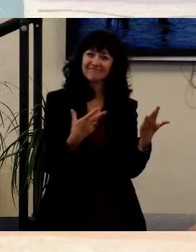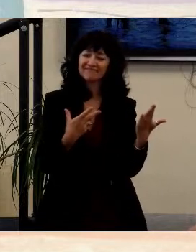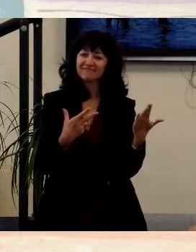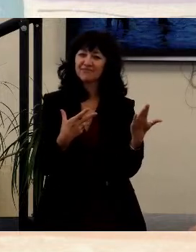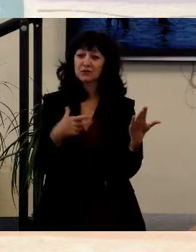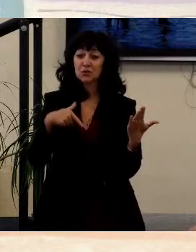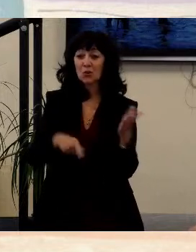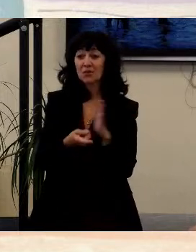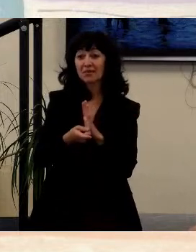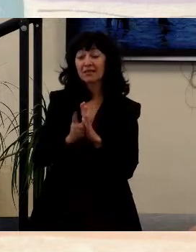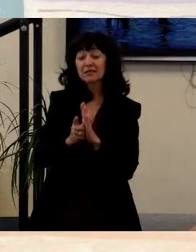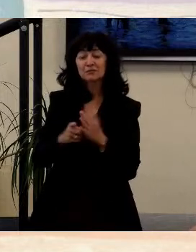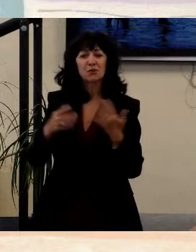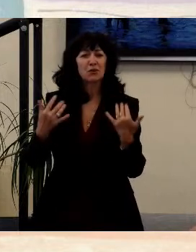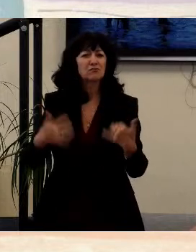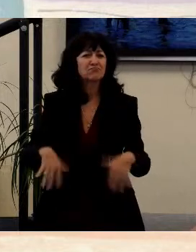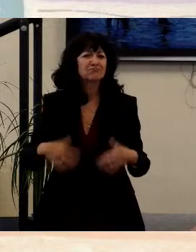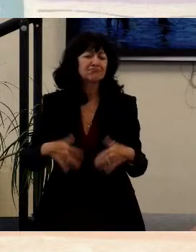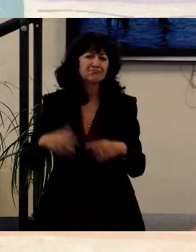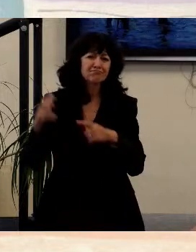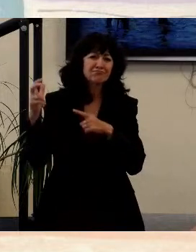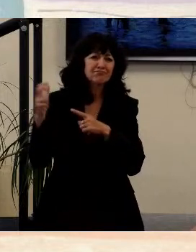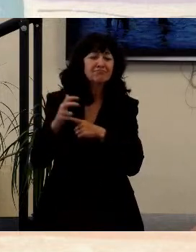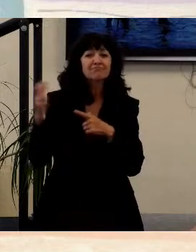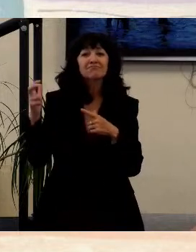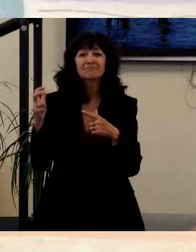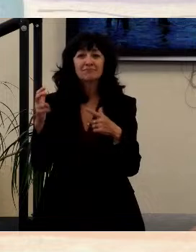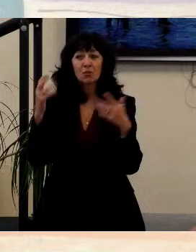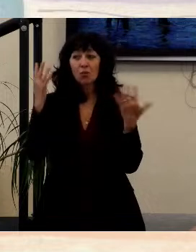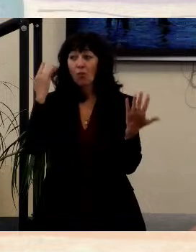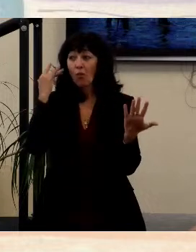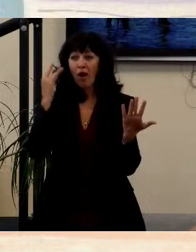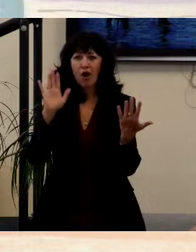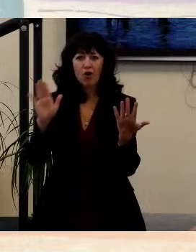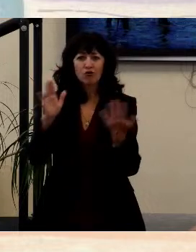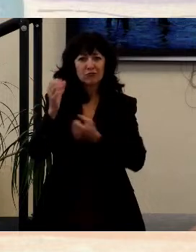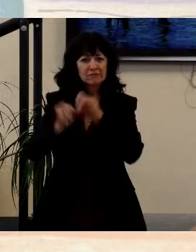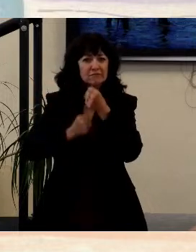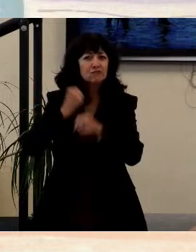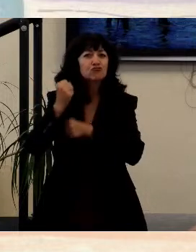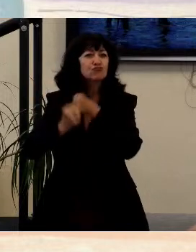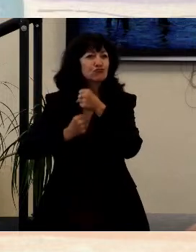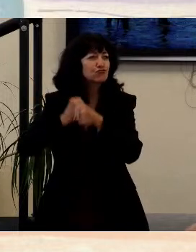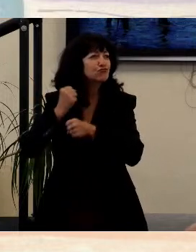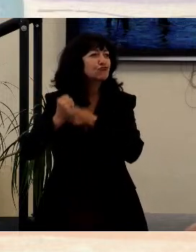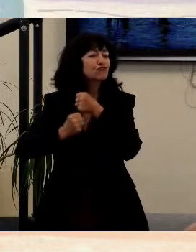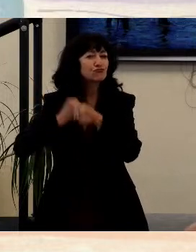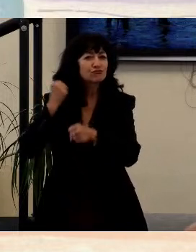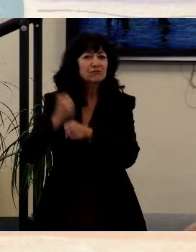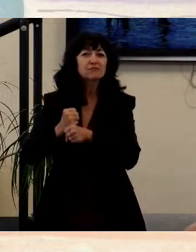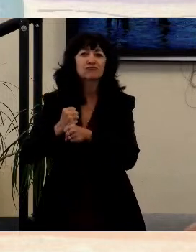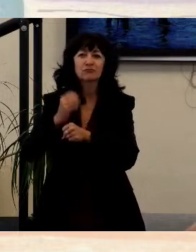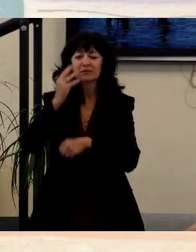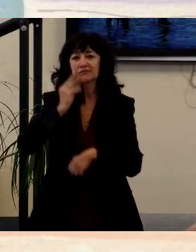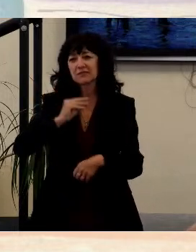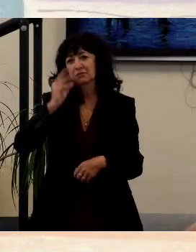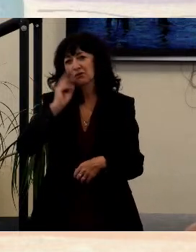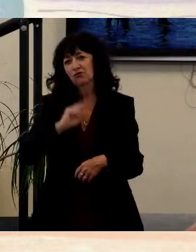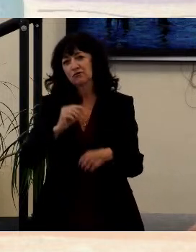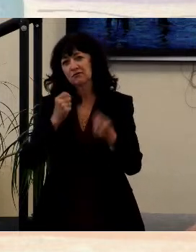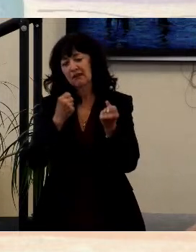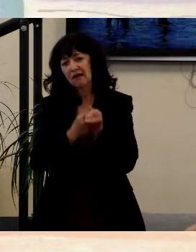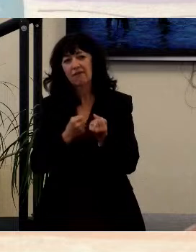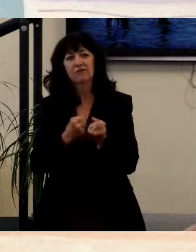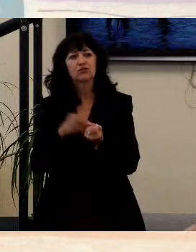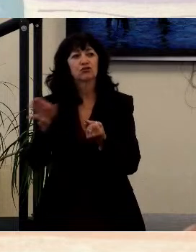and it's epic. It's monumental because there's years of experience and advocacy and work behind this